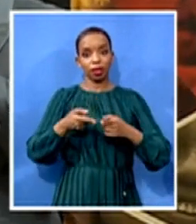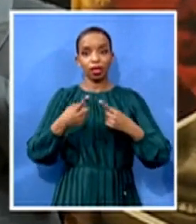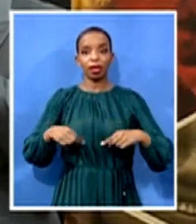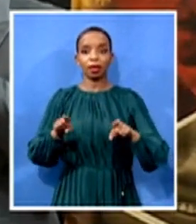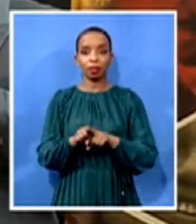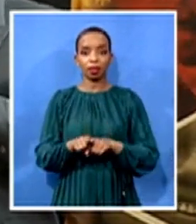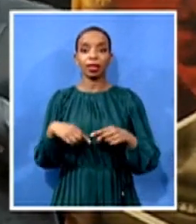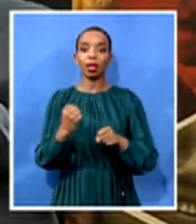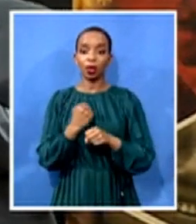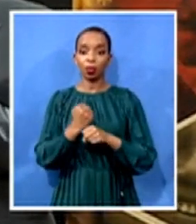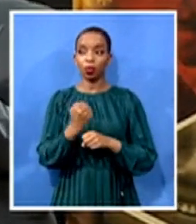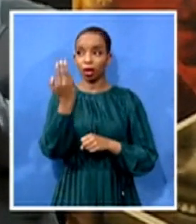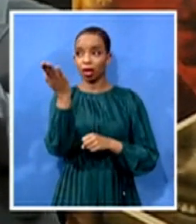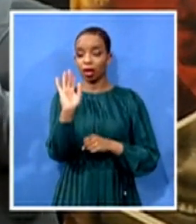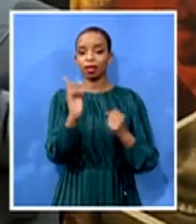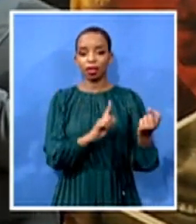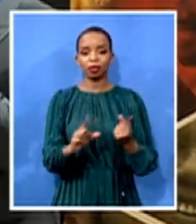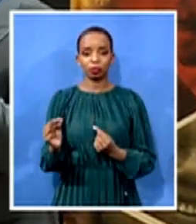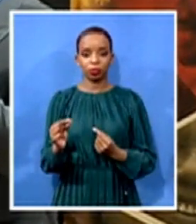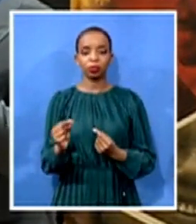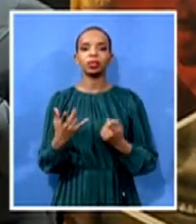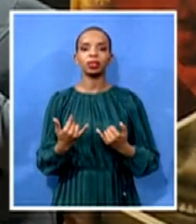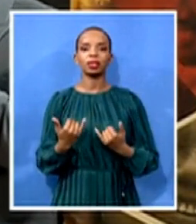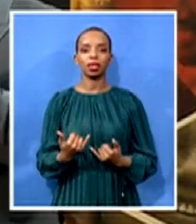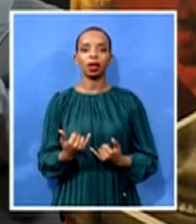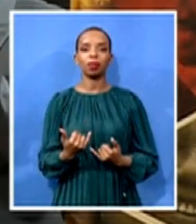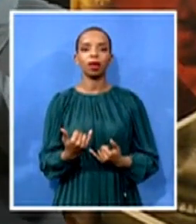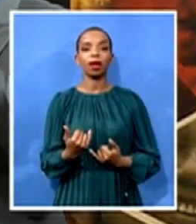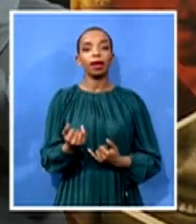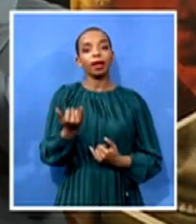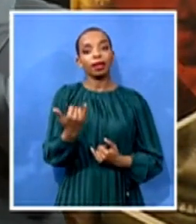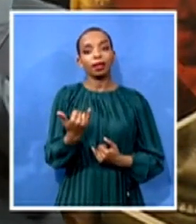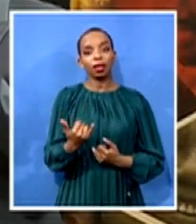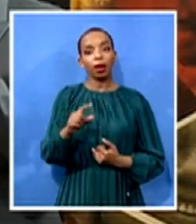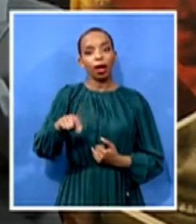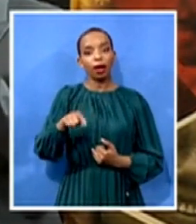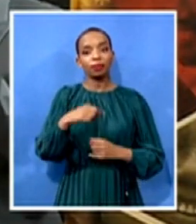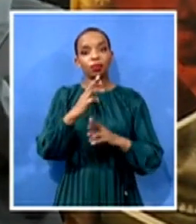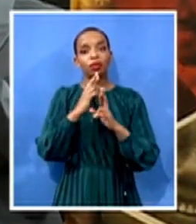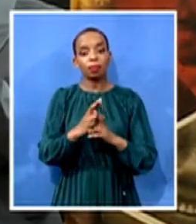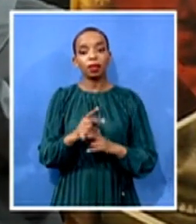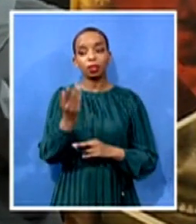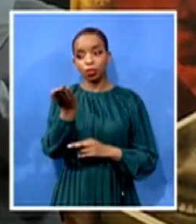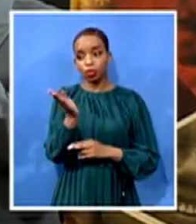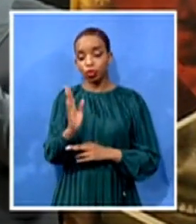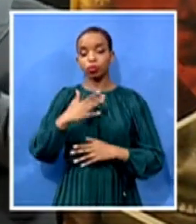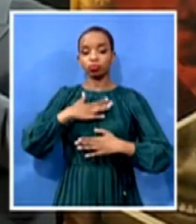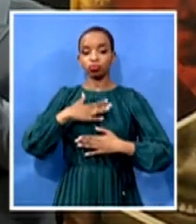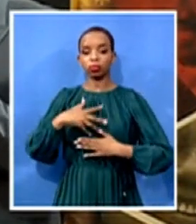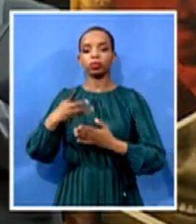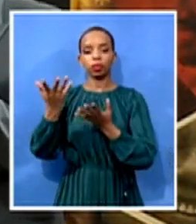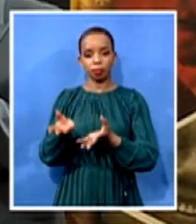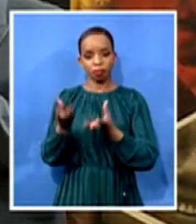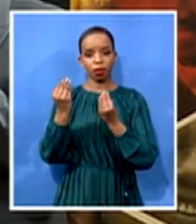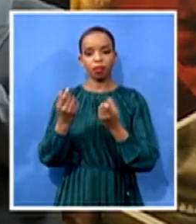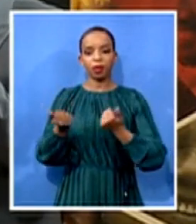province, I've got a report that those ventilators have arrived this morning in PE. They will be distributed across